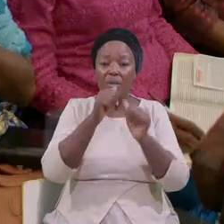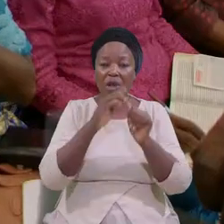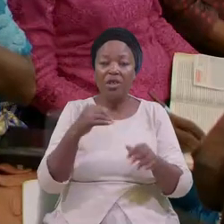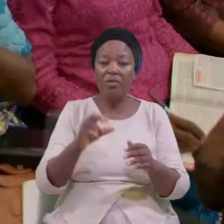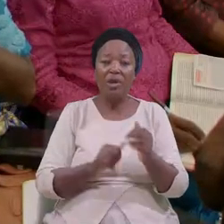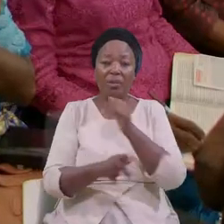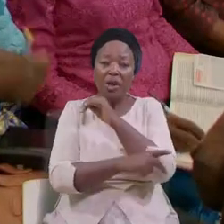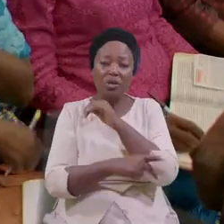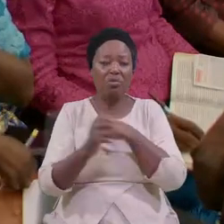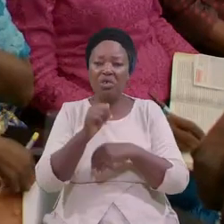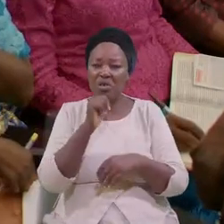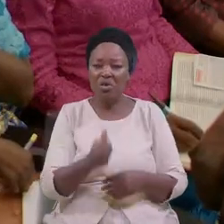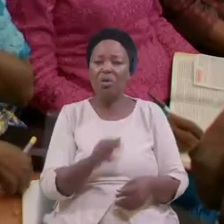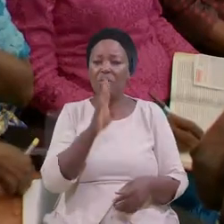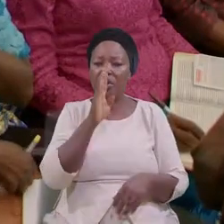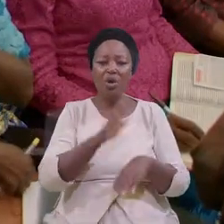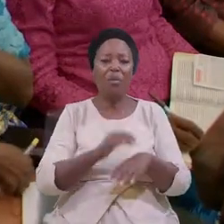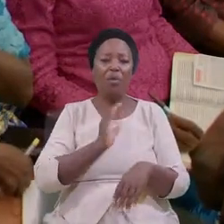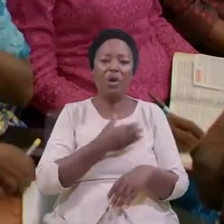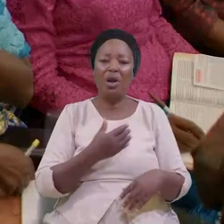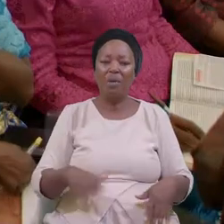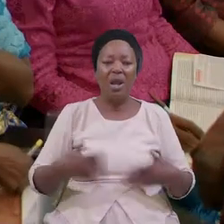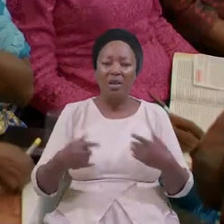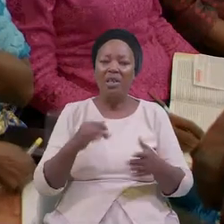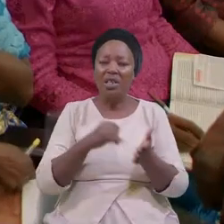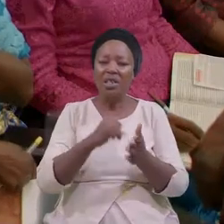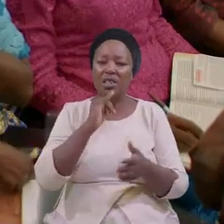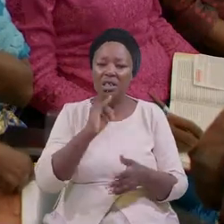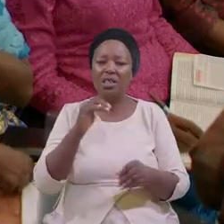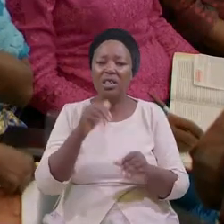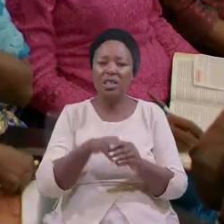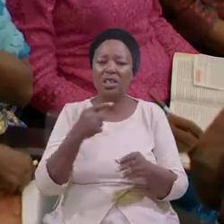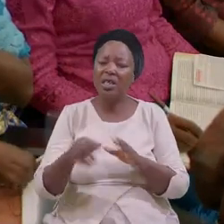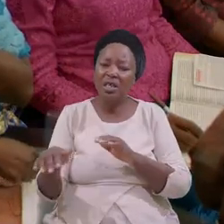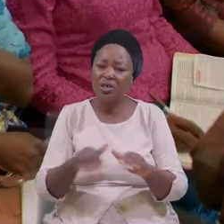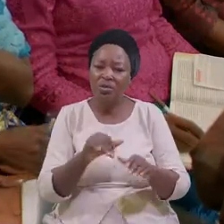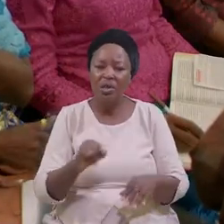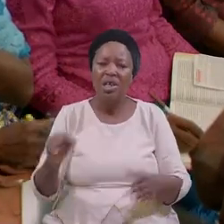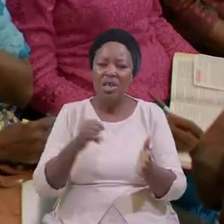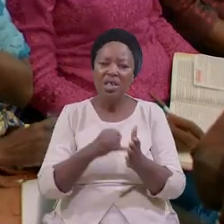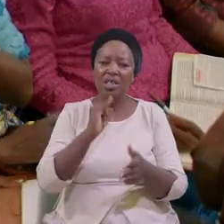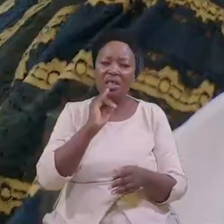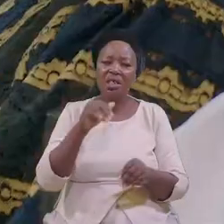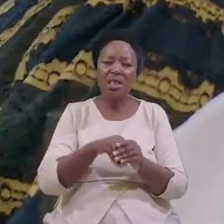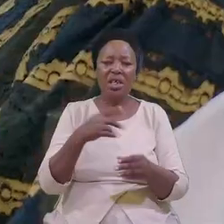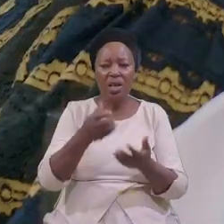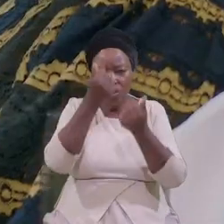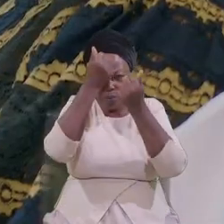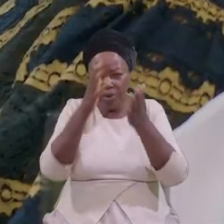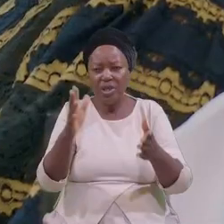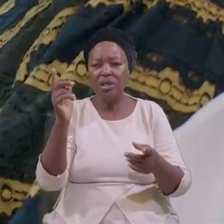Passover will not be upon our lives. It is in the doing. It is in obedience